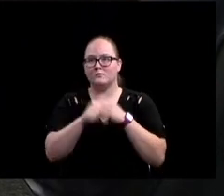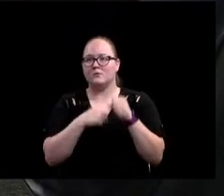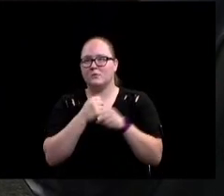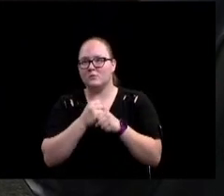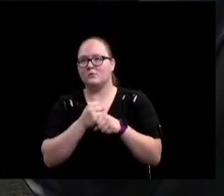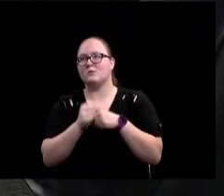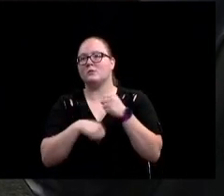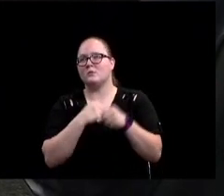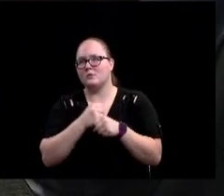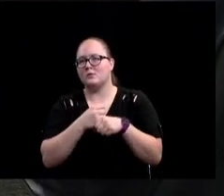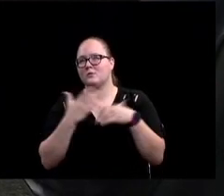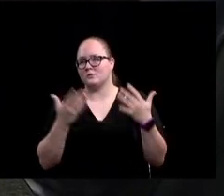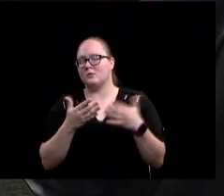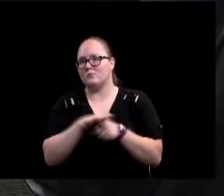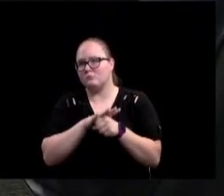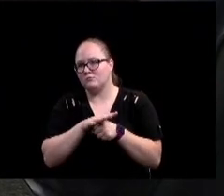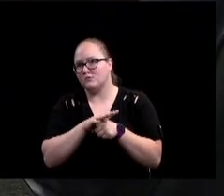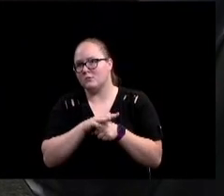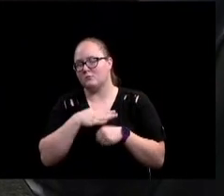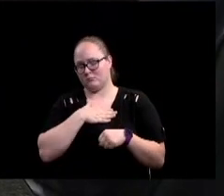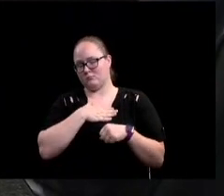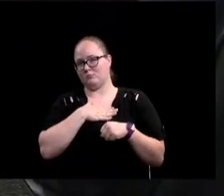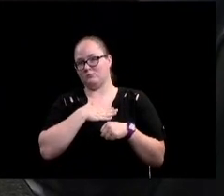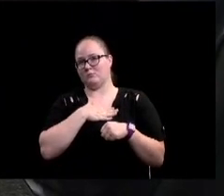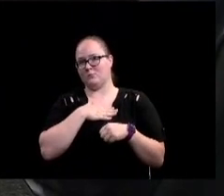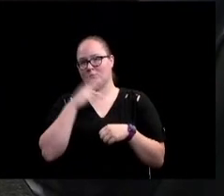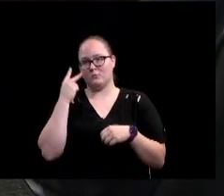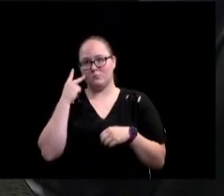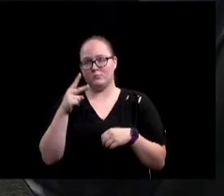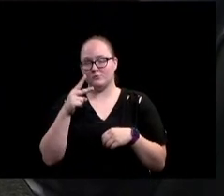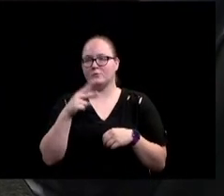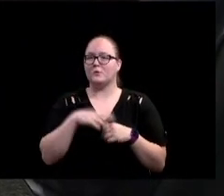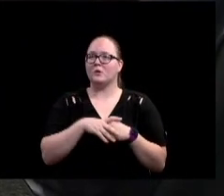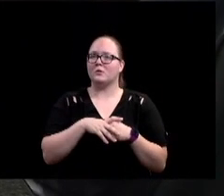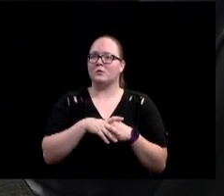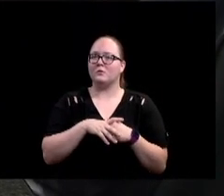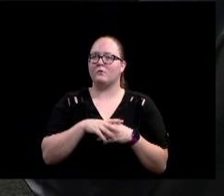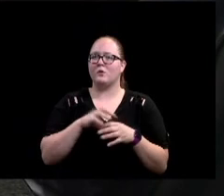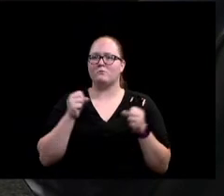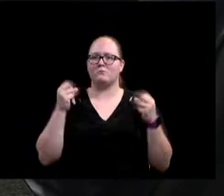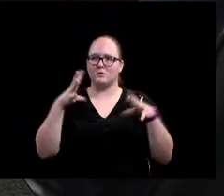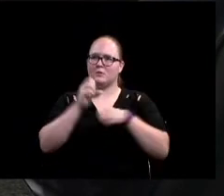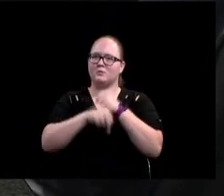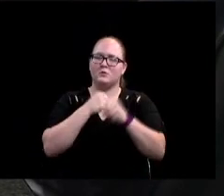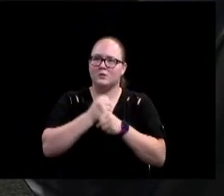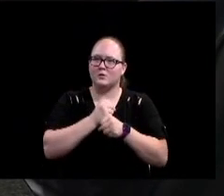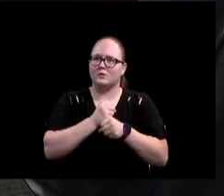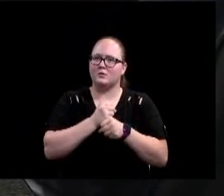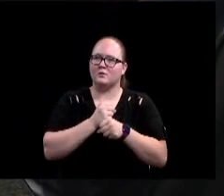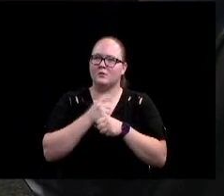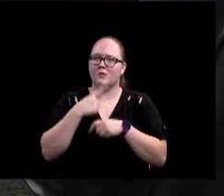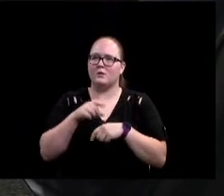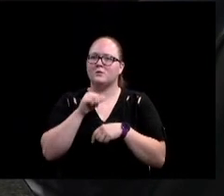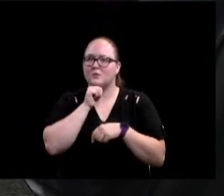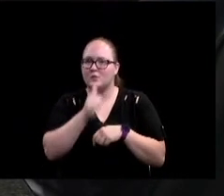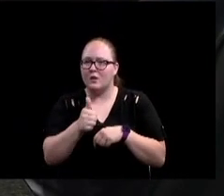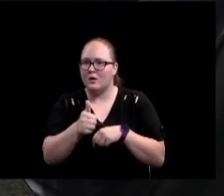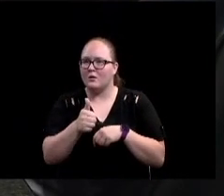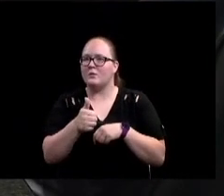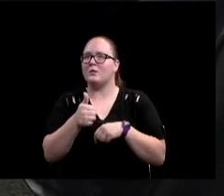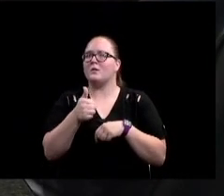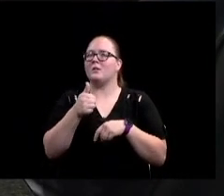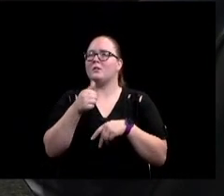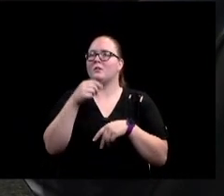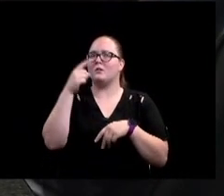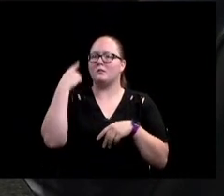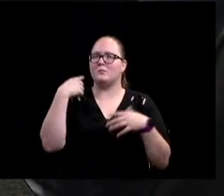is that we have for a number of years sought to not put people with mental health issues in jail. And frankly, and in the state of